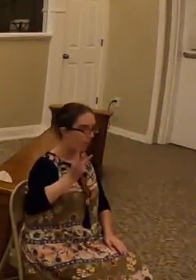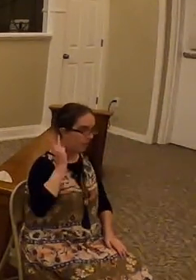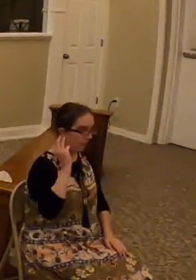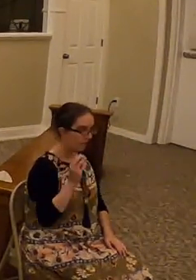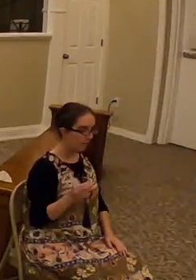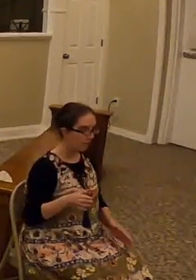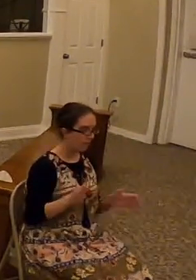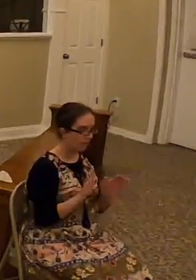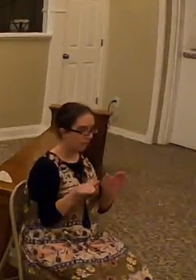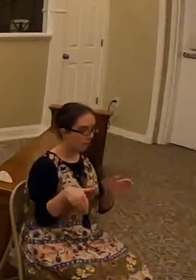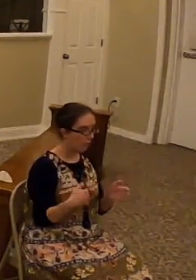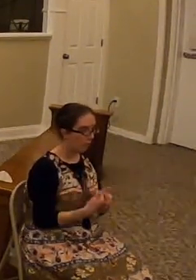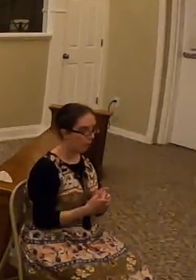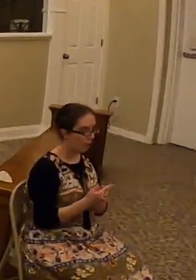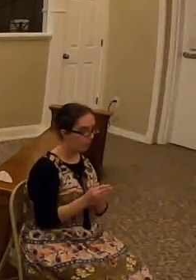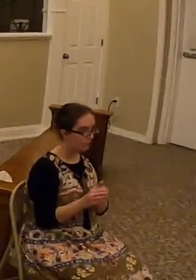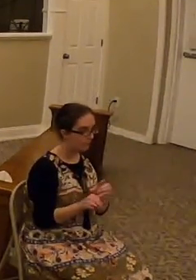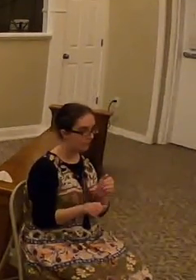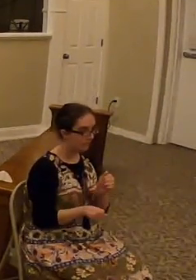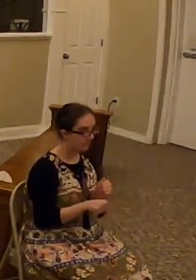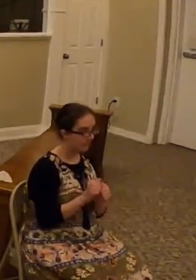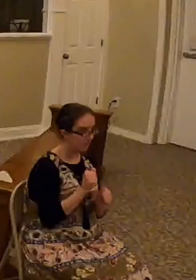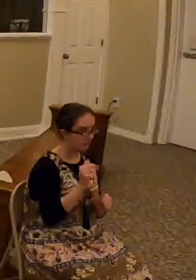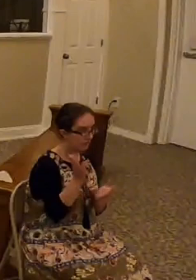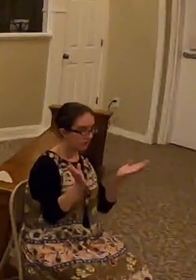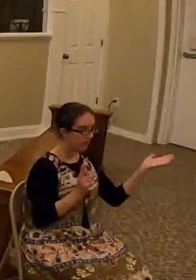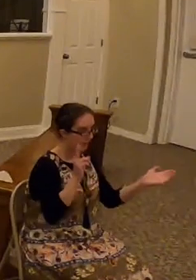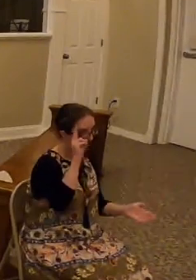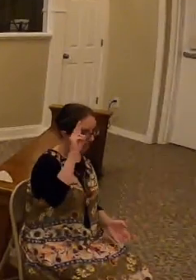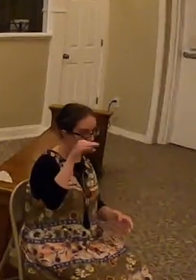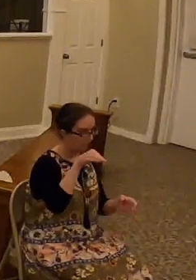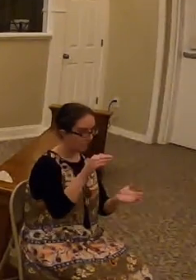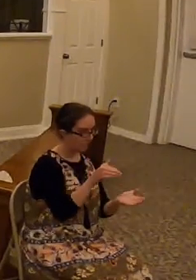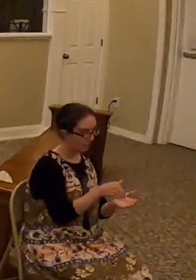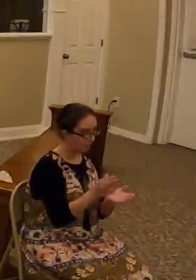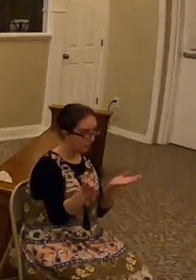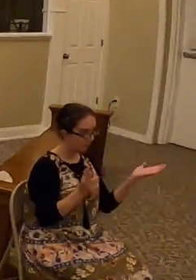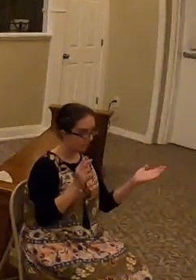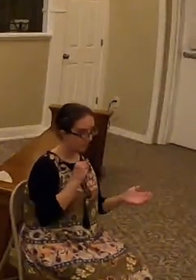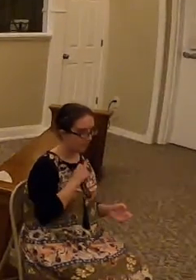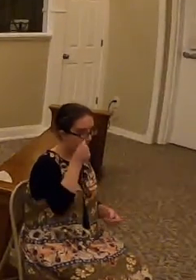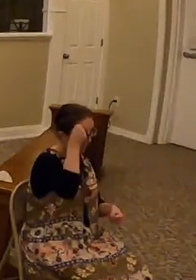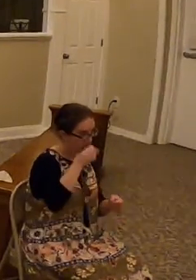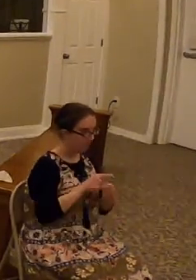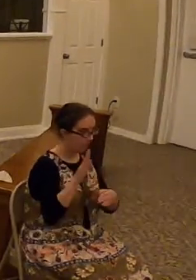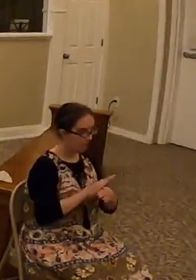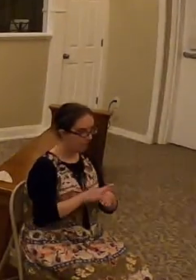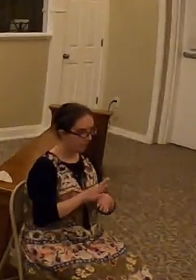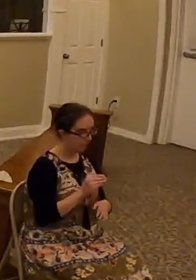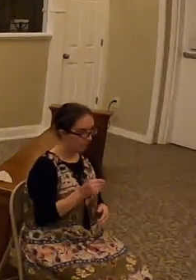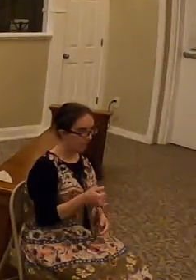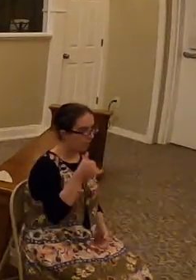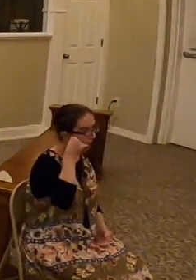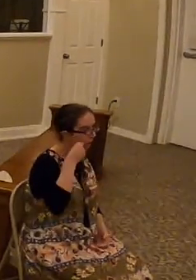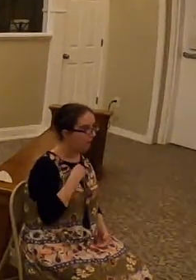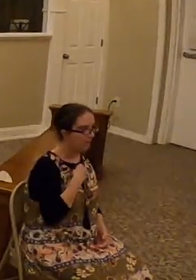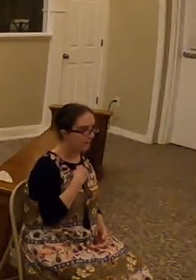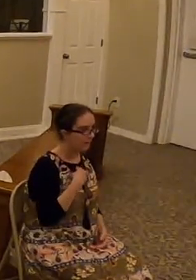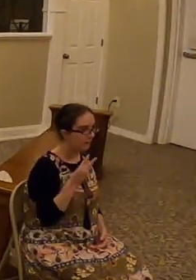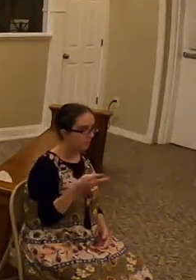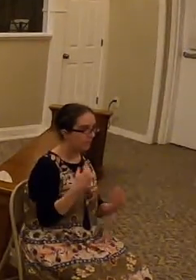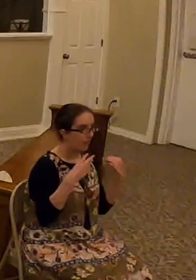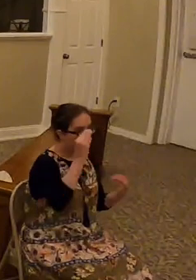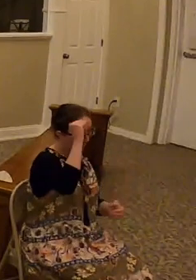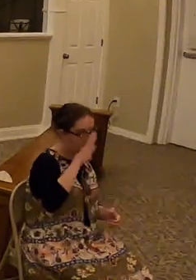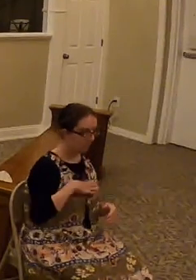wonders nearly every service. In between services. I remember one night, one guy, they called me and said, "Hey, we